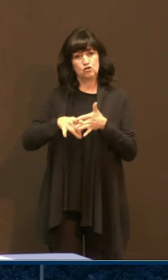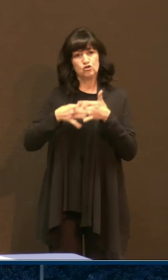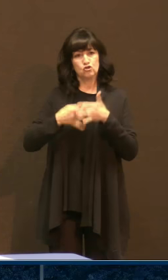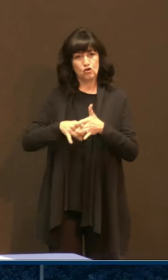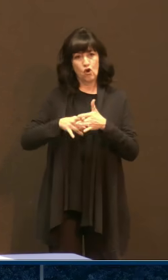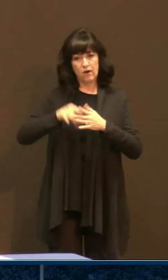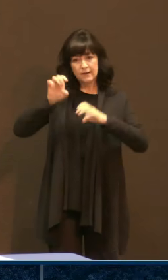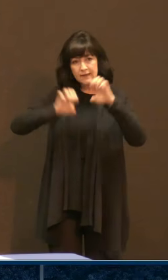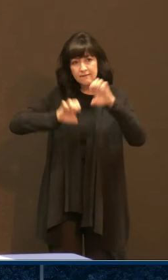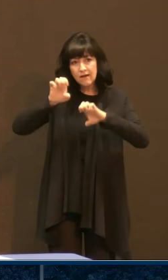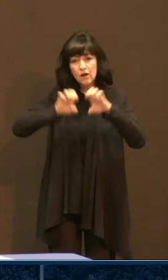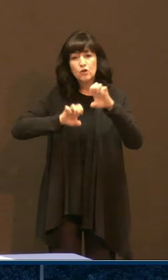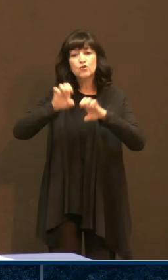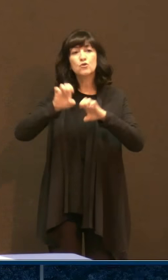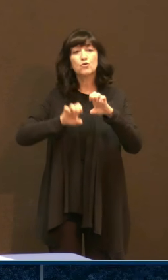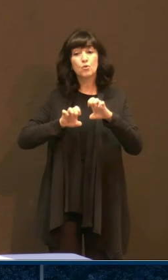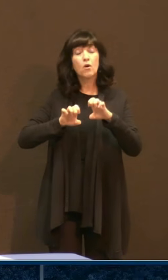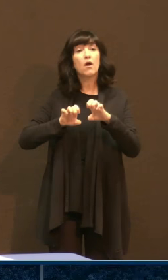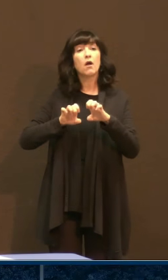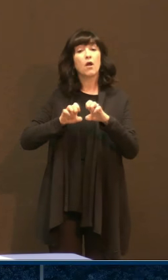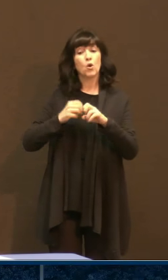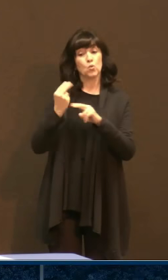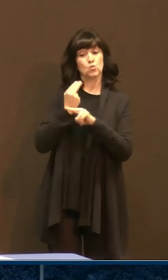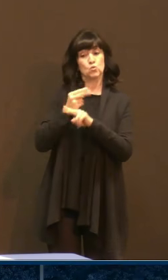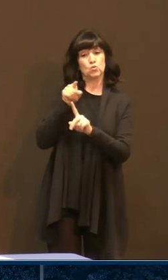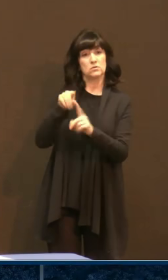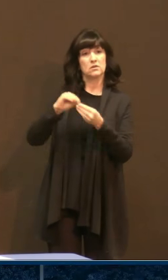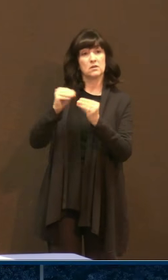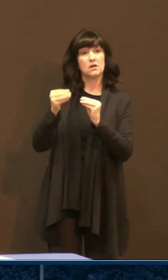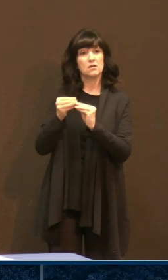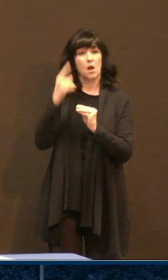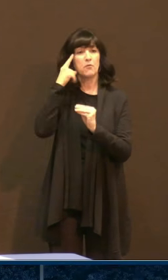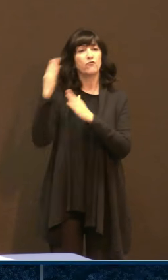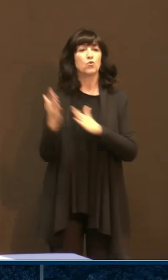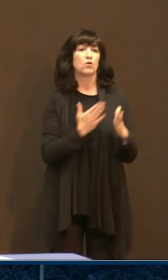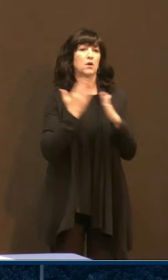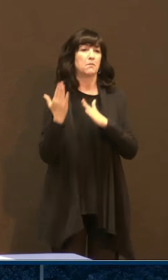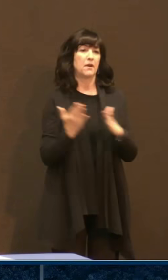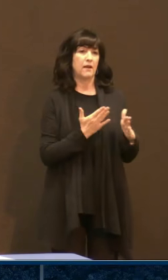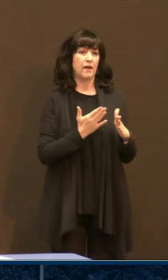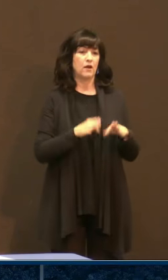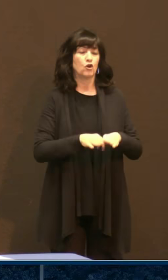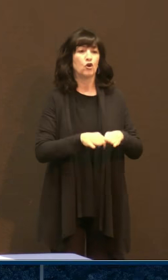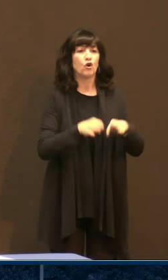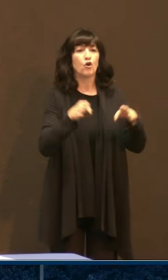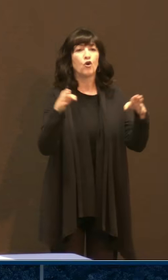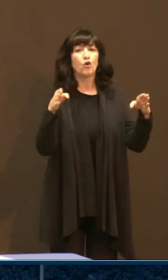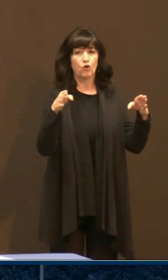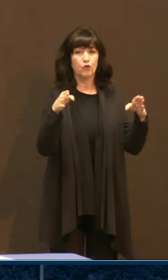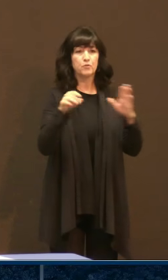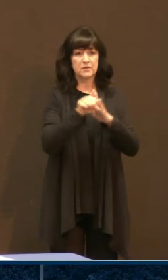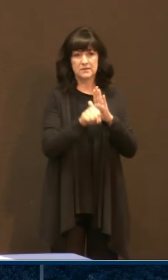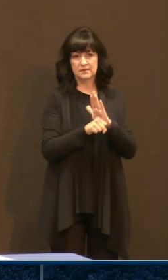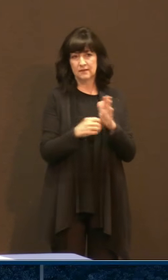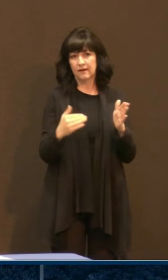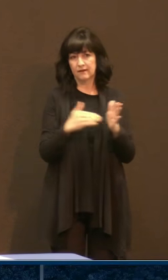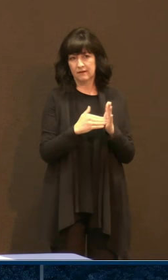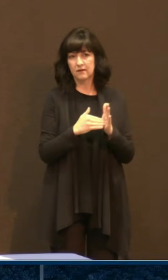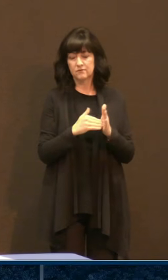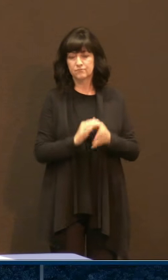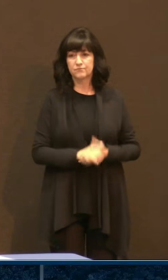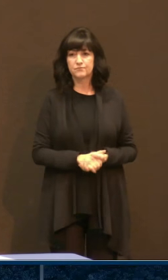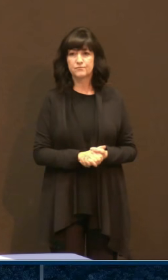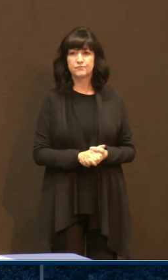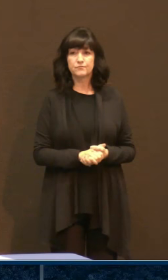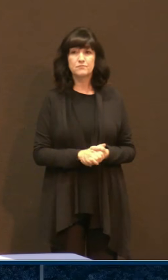on the ground for reopening in a phased approach. Again, the next slide is a series of projections that we've had